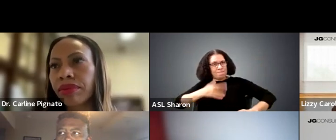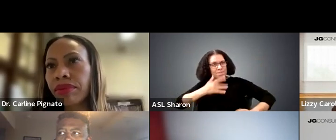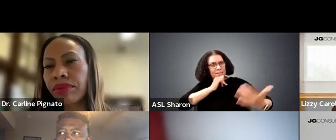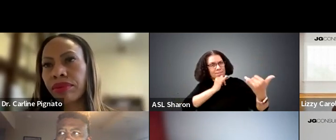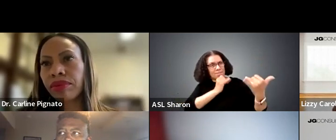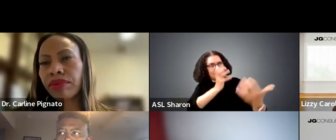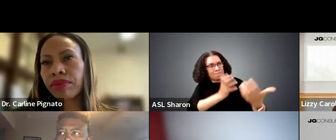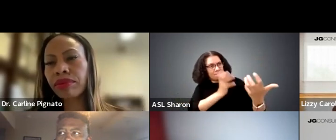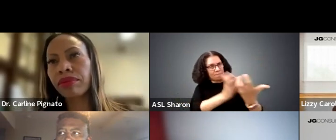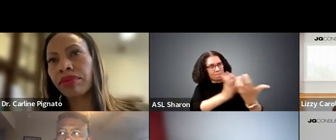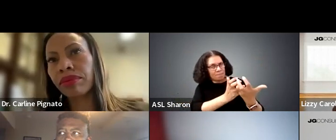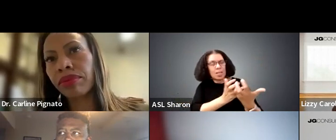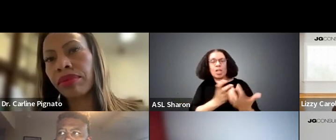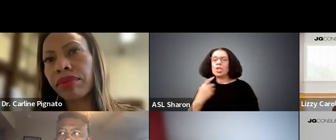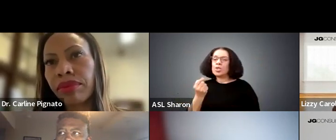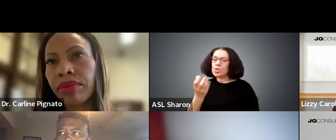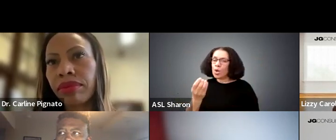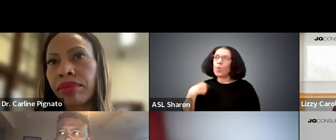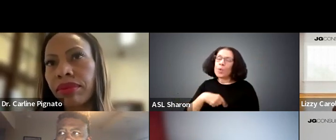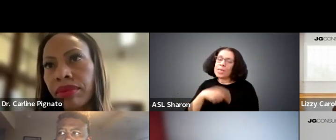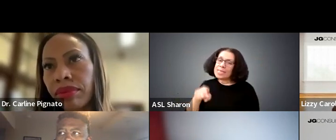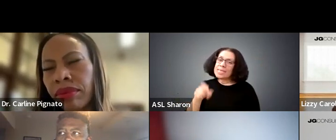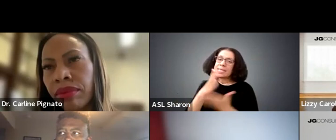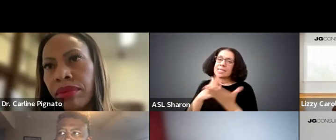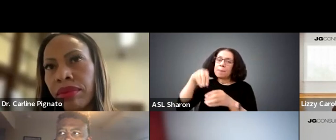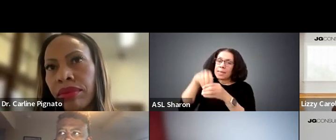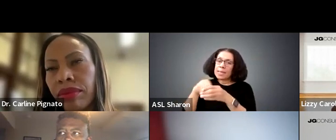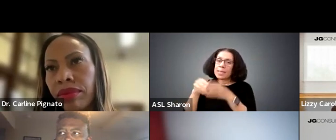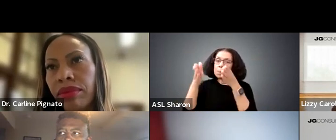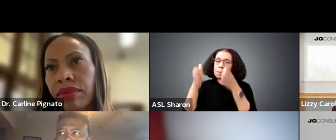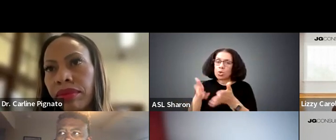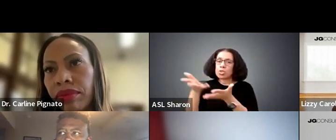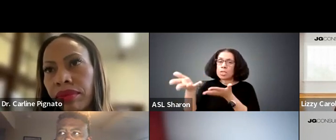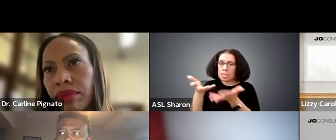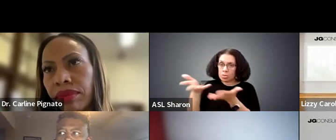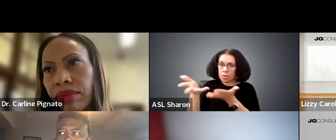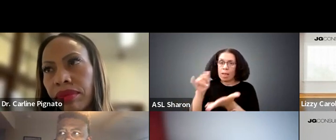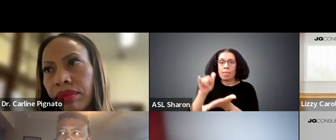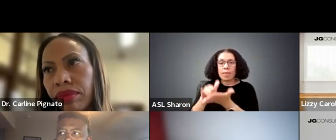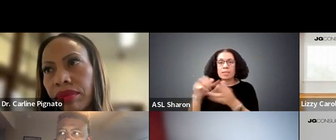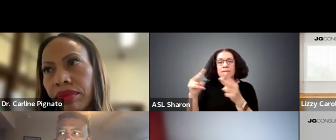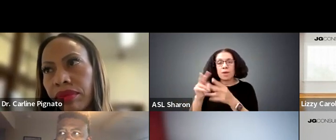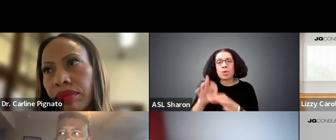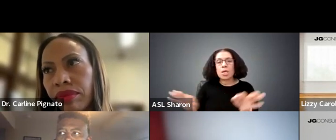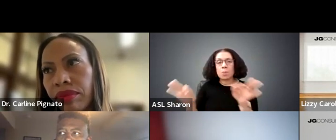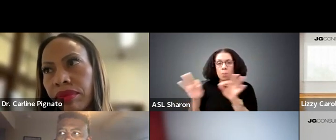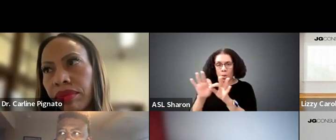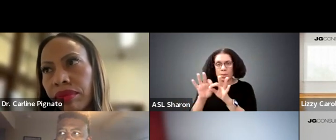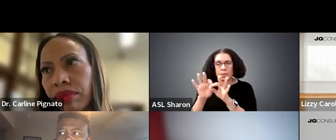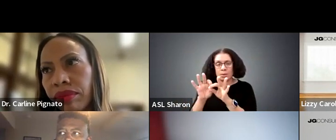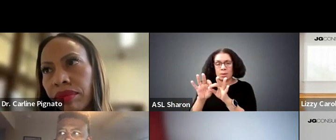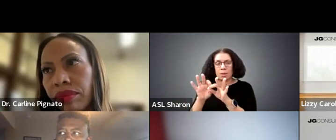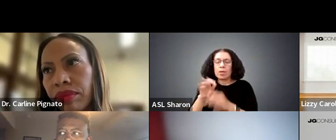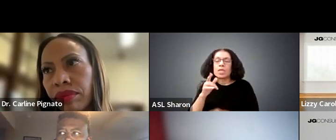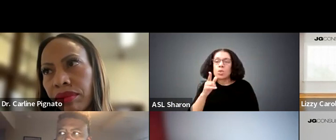some component of in-person interaction is going to be critically important for you to make your decision as to who you would want